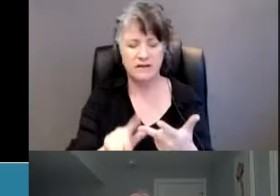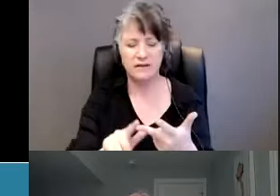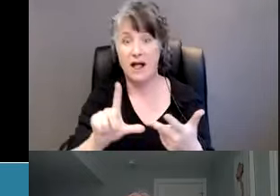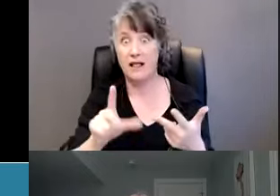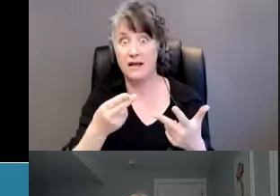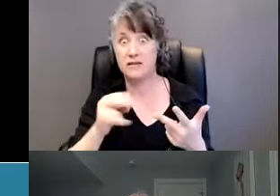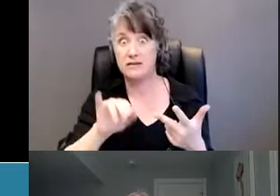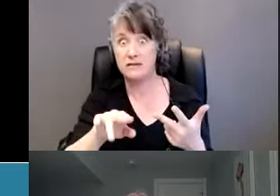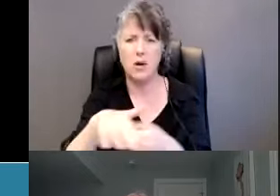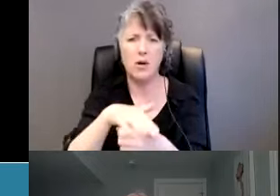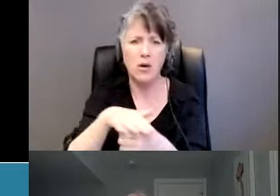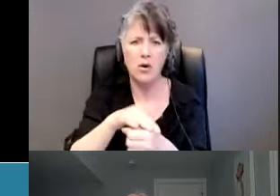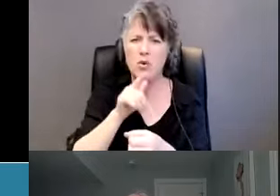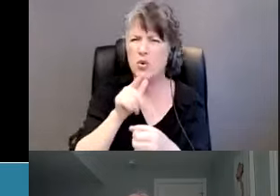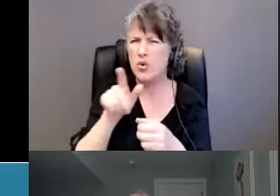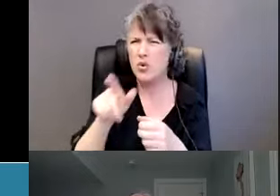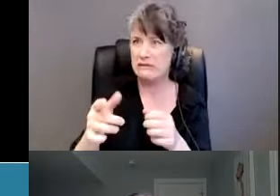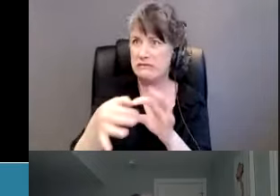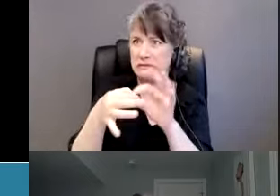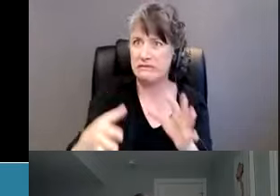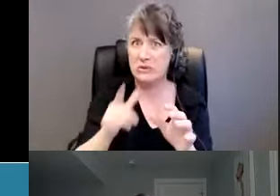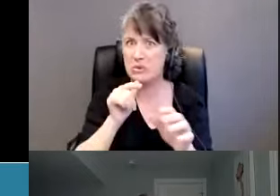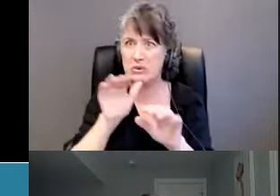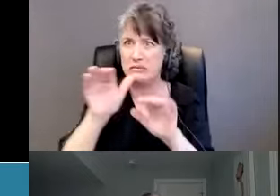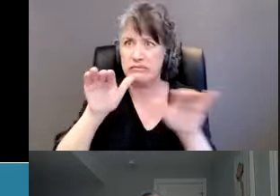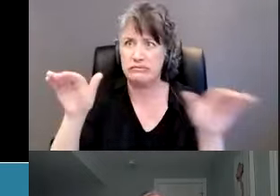might be in your area so that you can have that, that linkage.